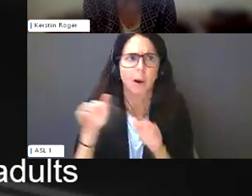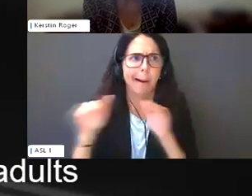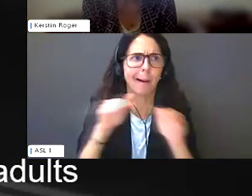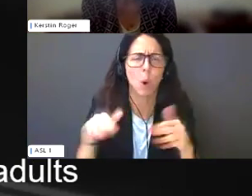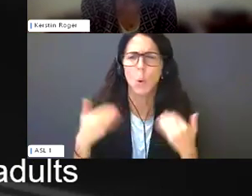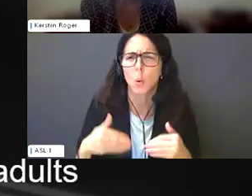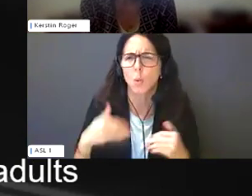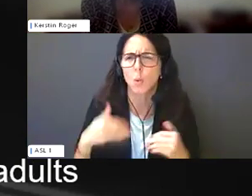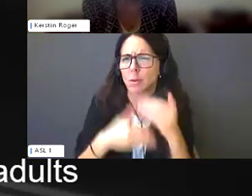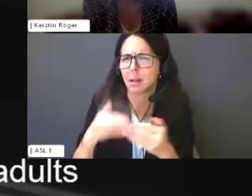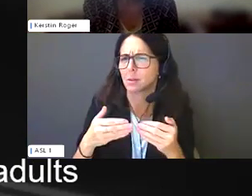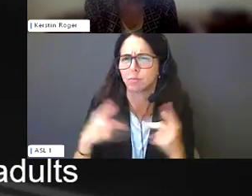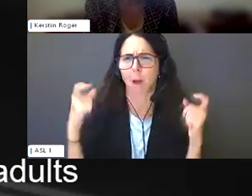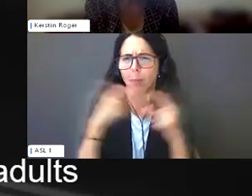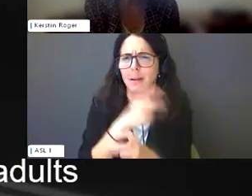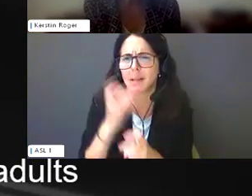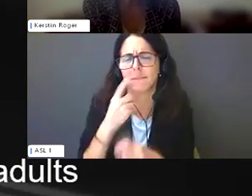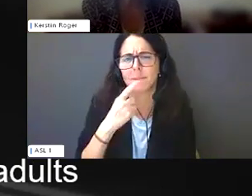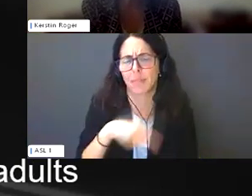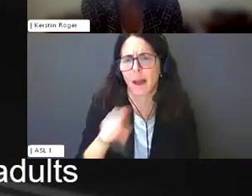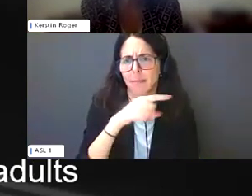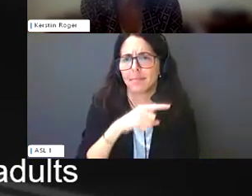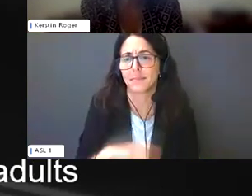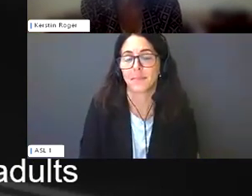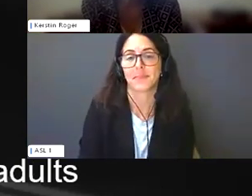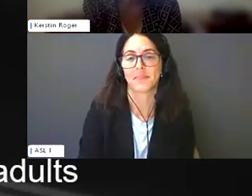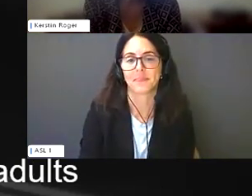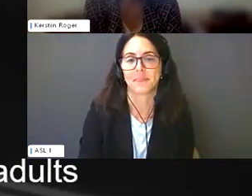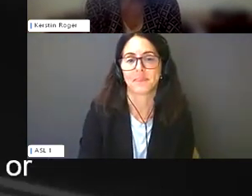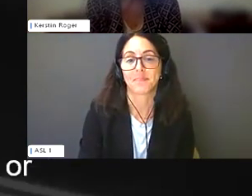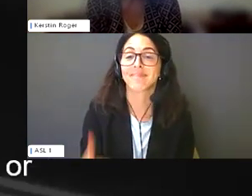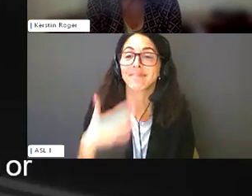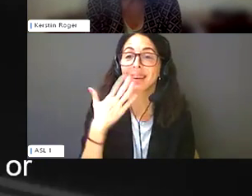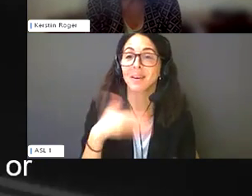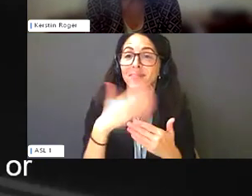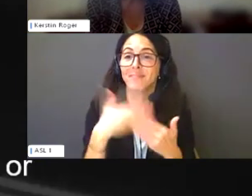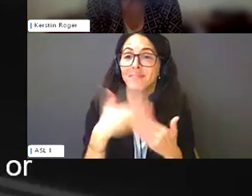very difficult for them. Thank you. Next slide.